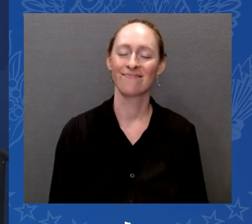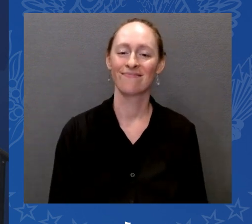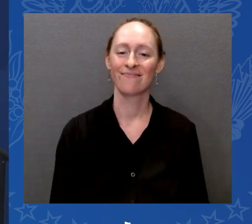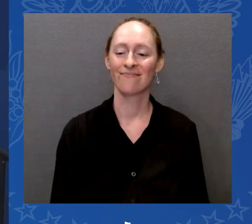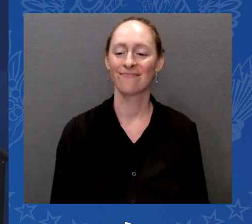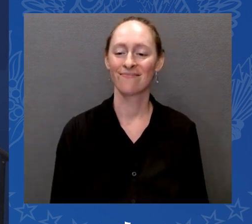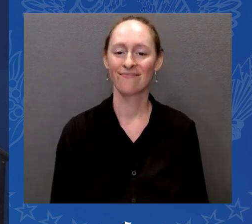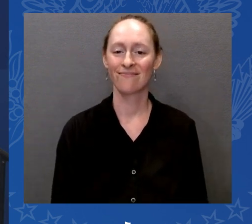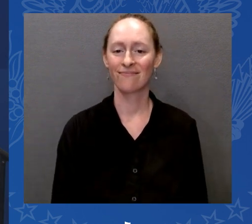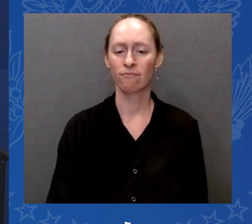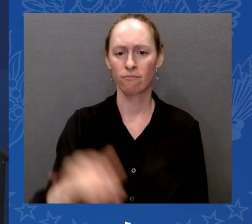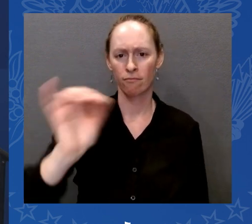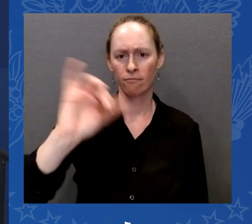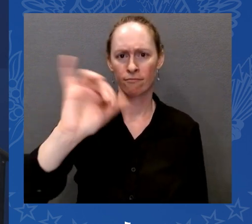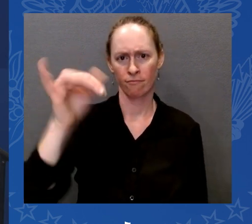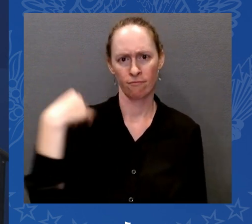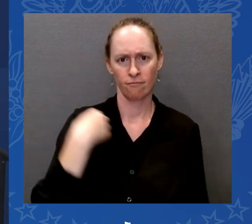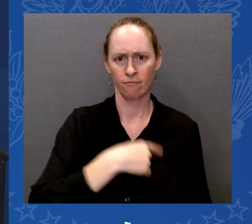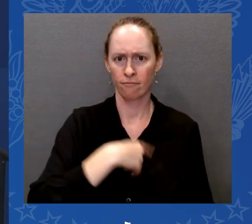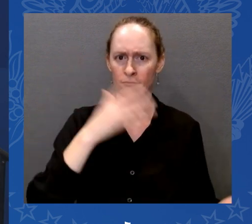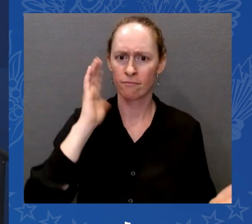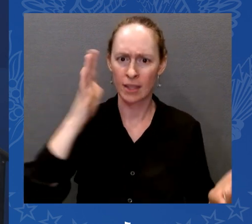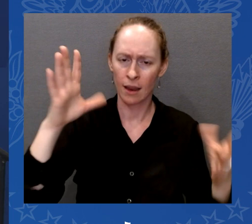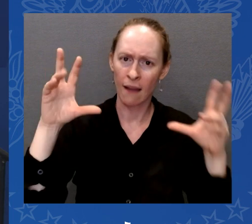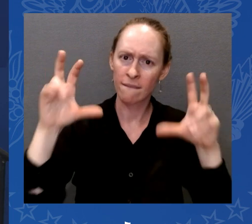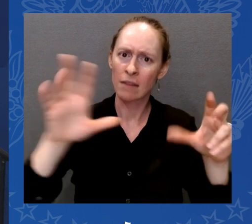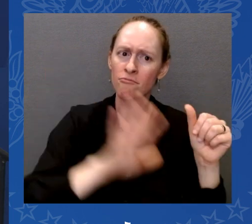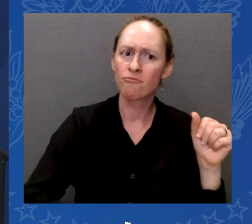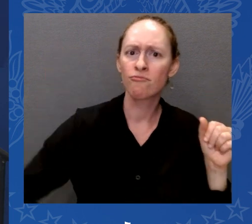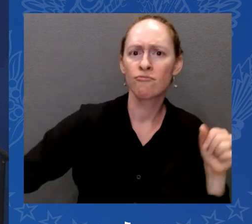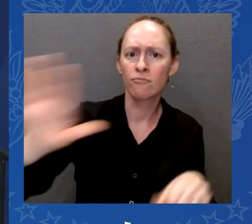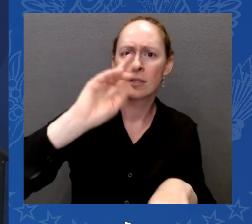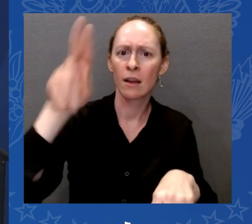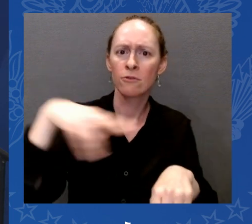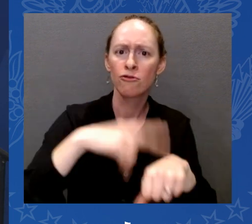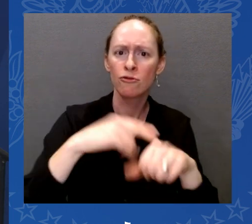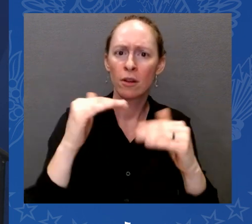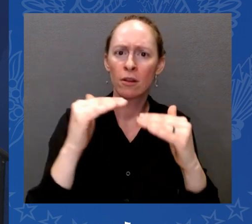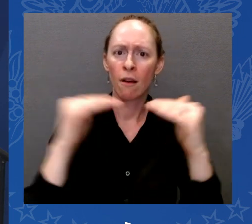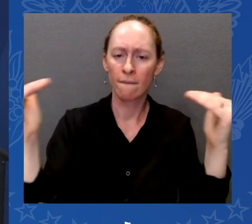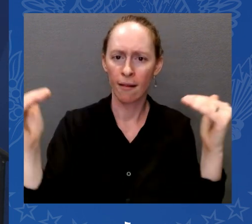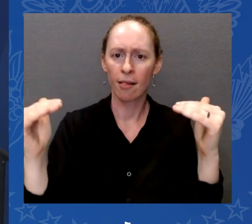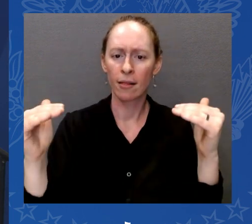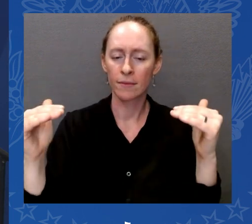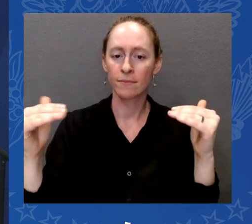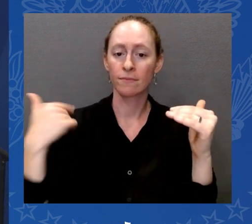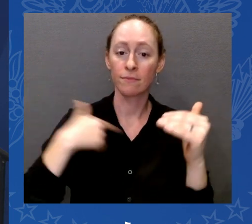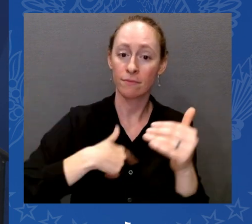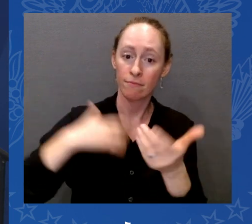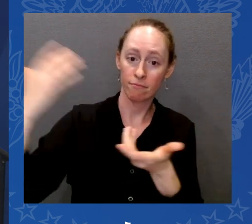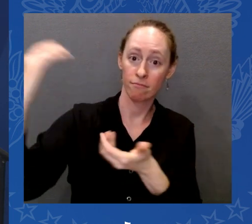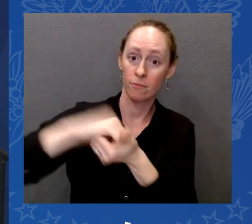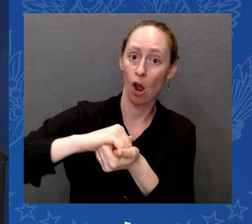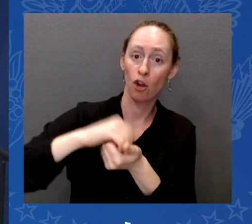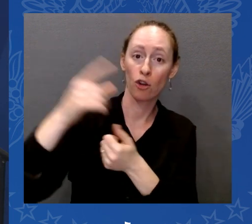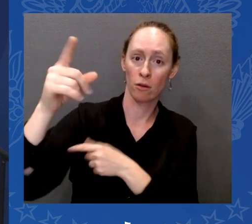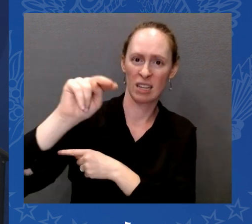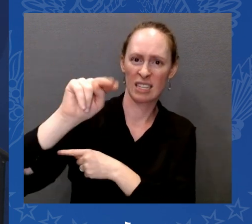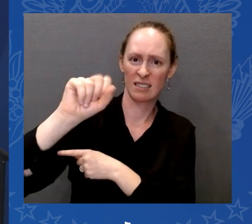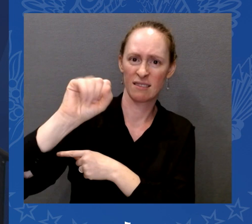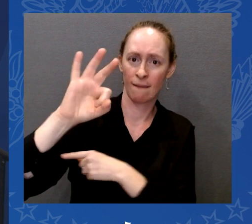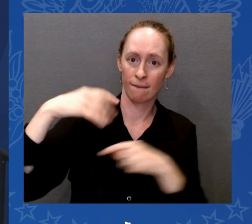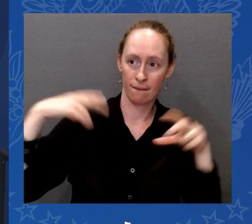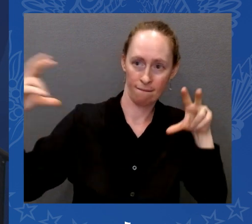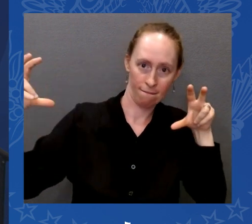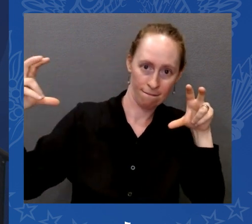Micron Foundation is partnering with National Science Foundation in joint funds to develop semiconductor curriculum in